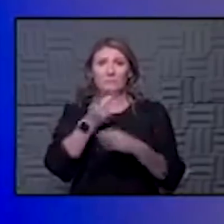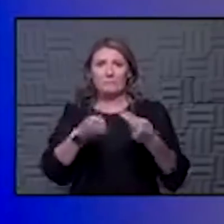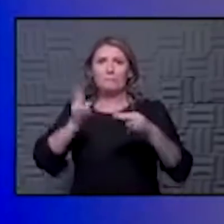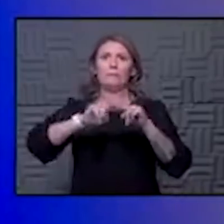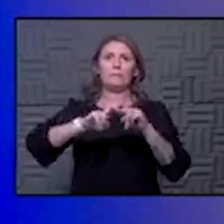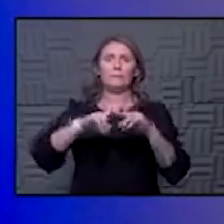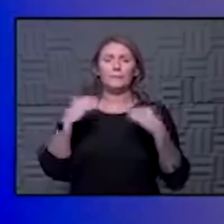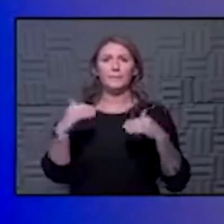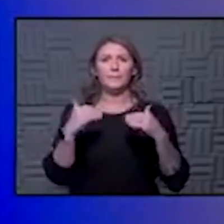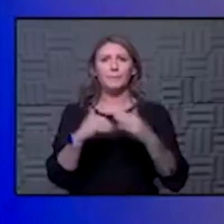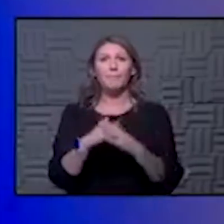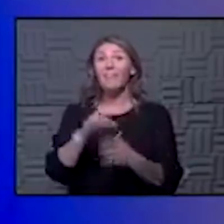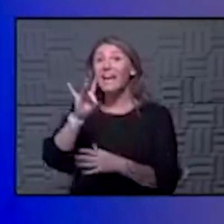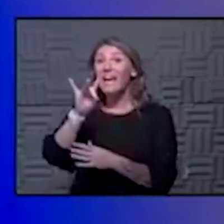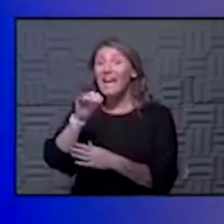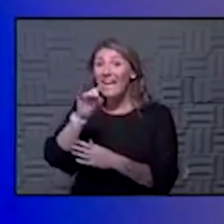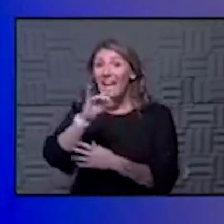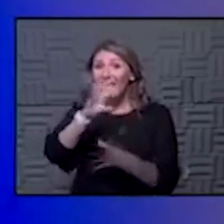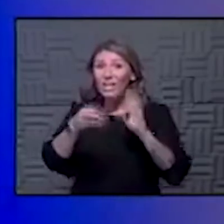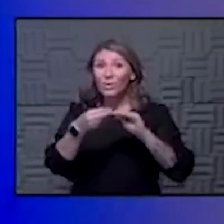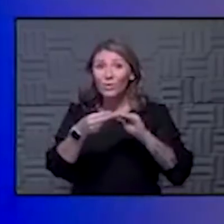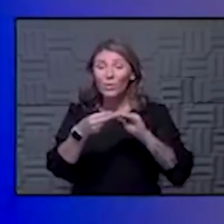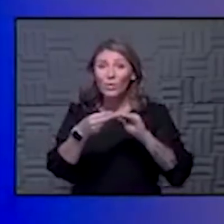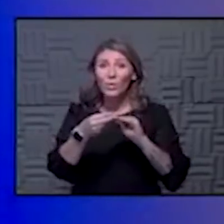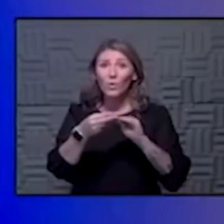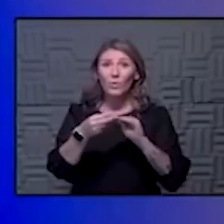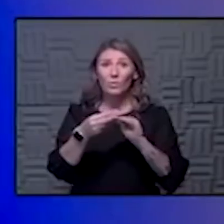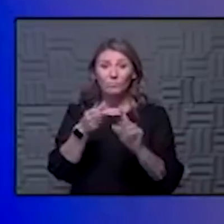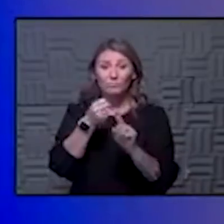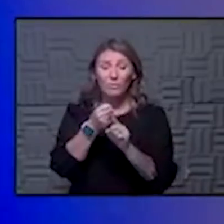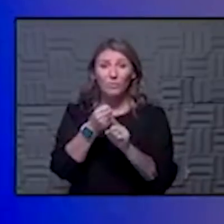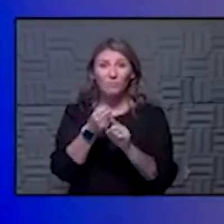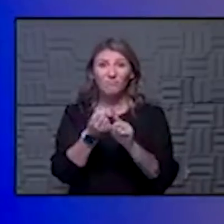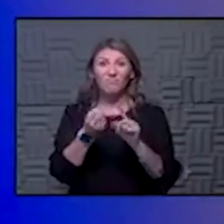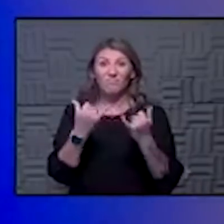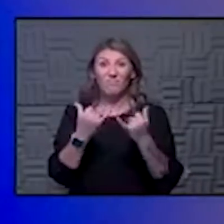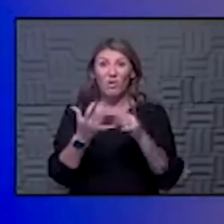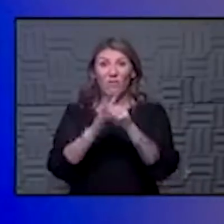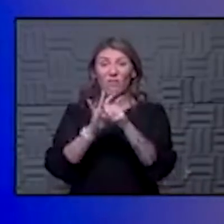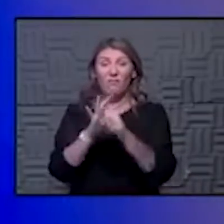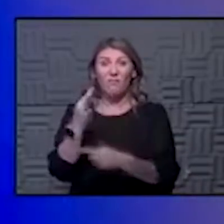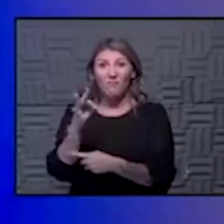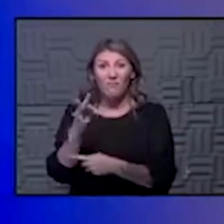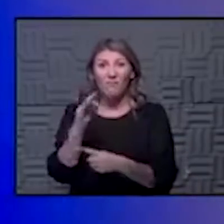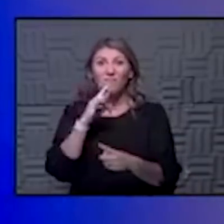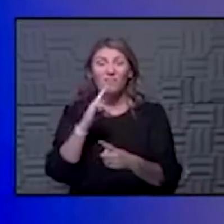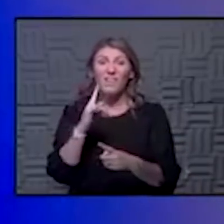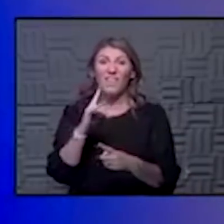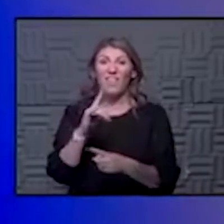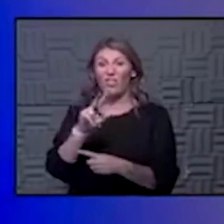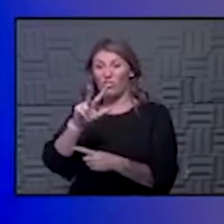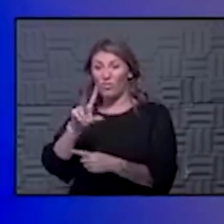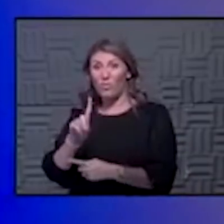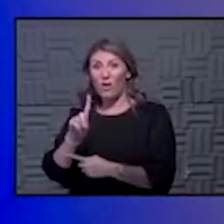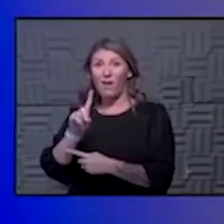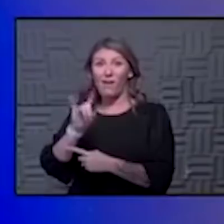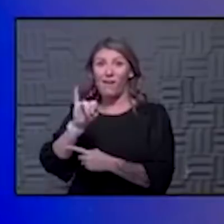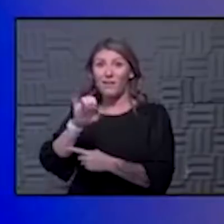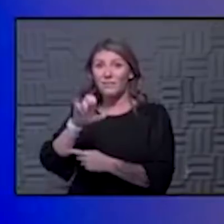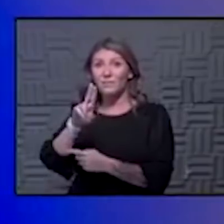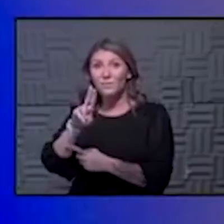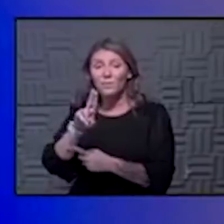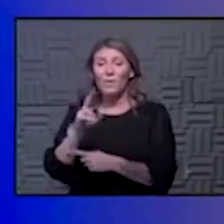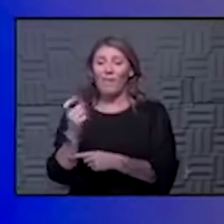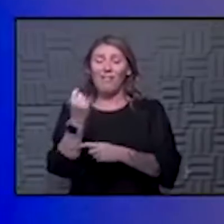increase. We have 80 total acute infections right now, 31 of those in the ICU and 11 are on the vent. We still